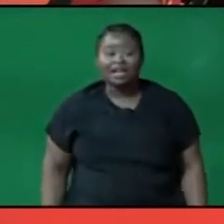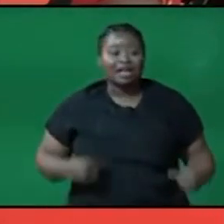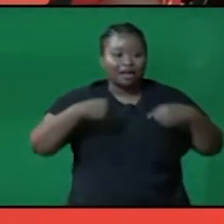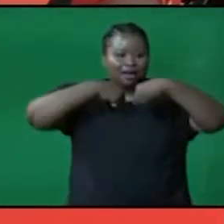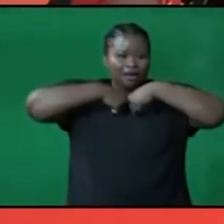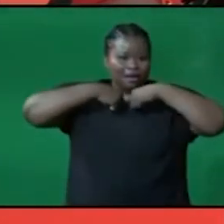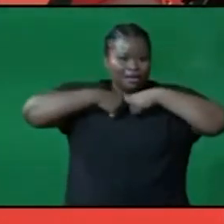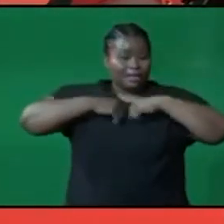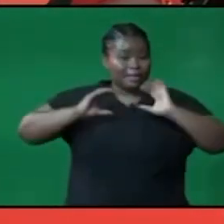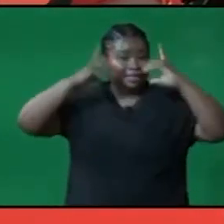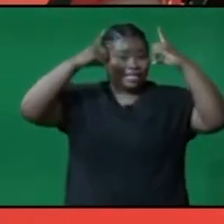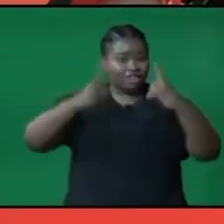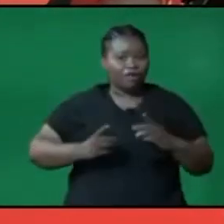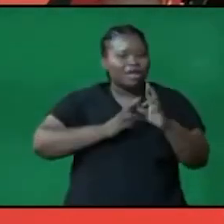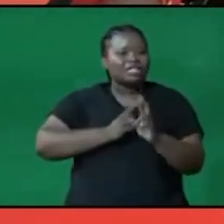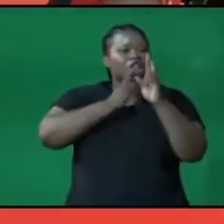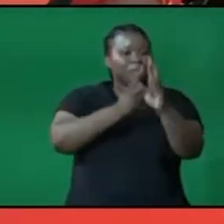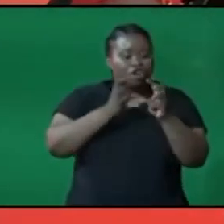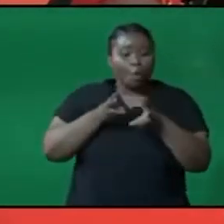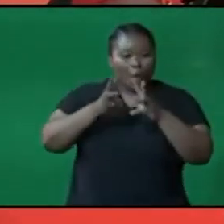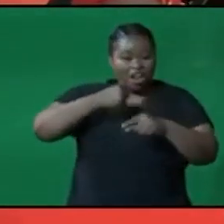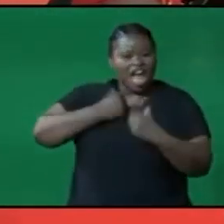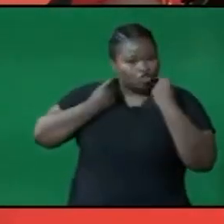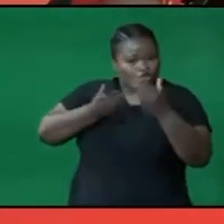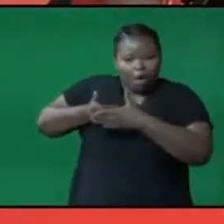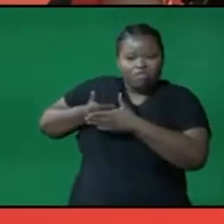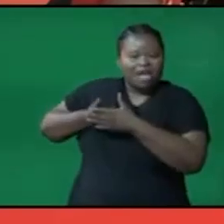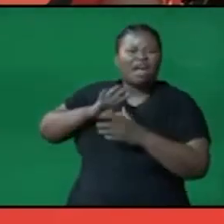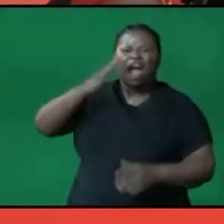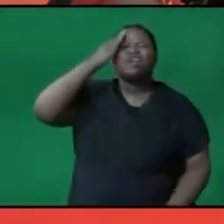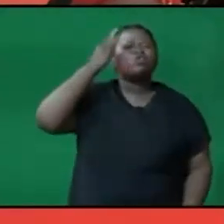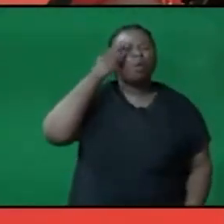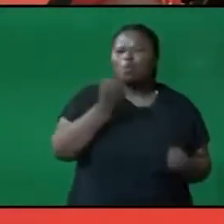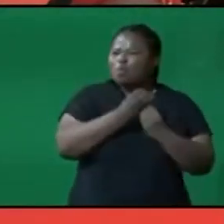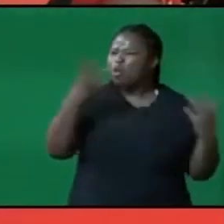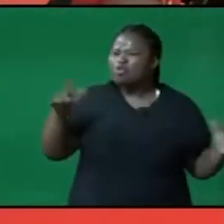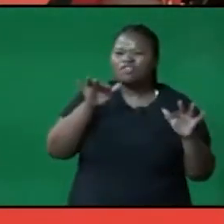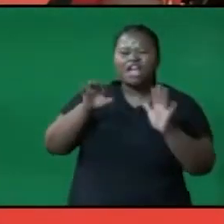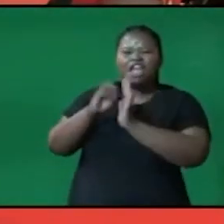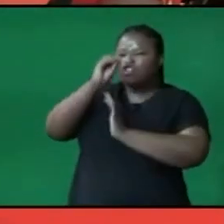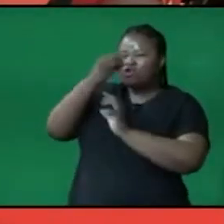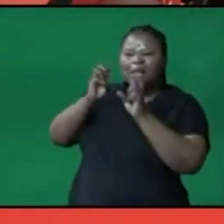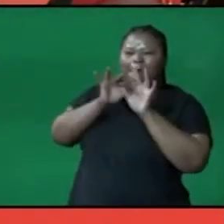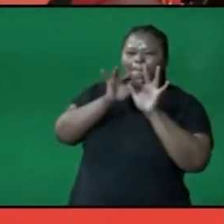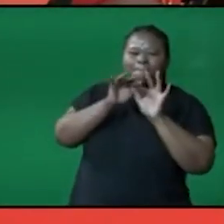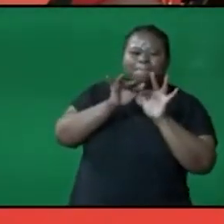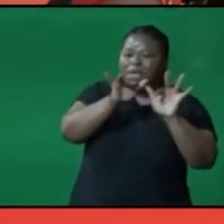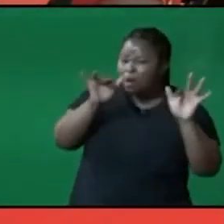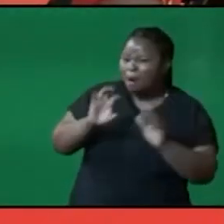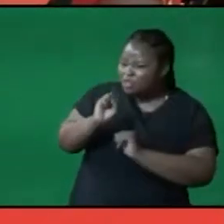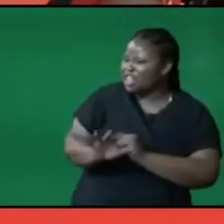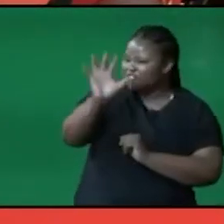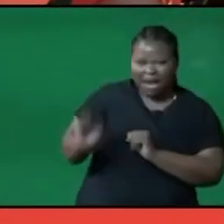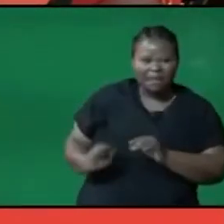decided to present that report in a manner I did because I knew that most of these journalists of South Africa have got